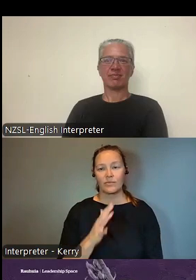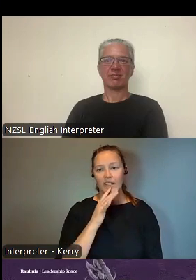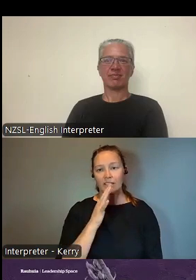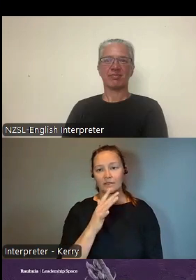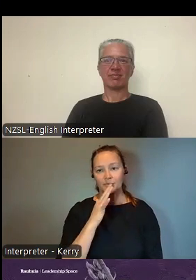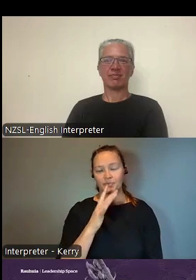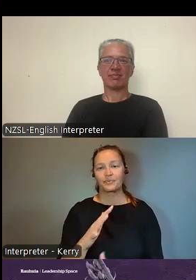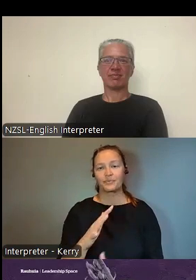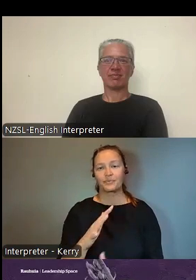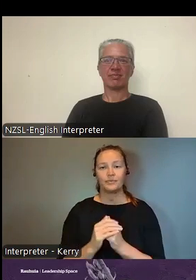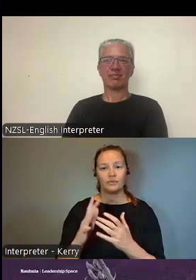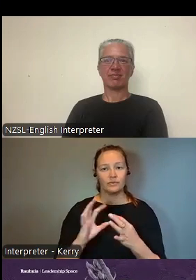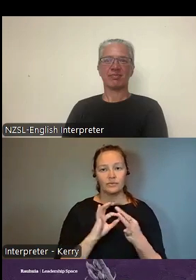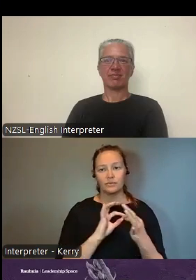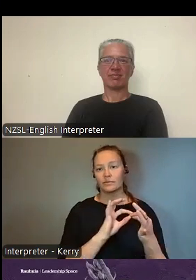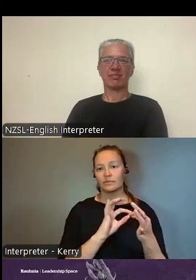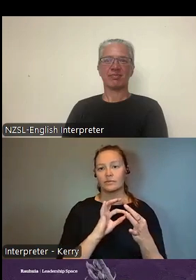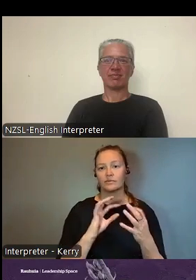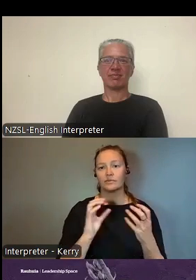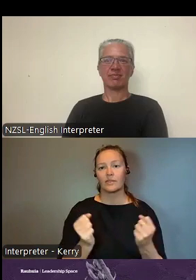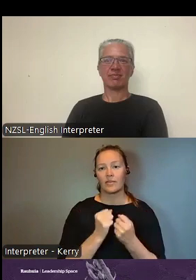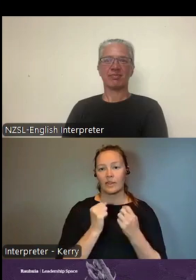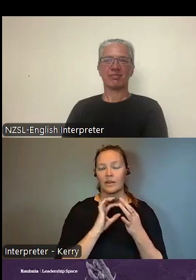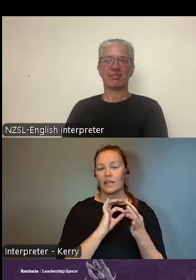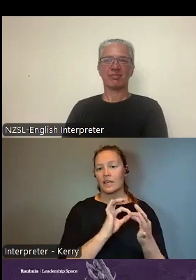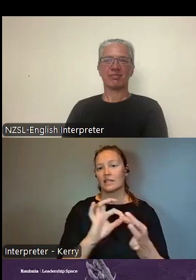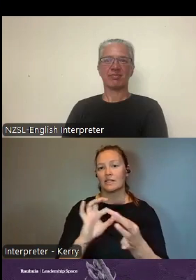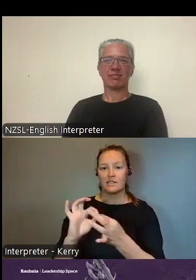tina, tina, haumi e,